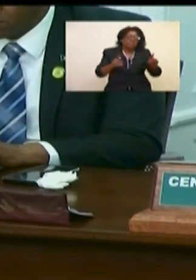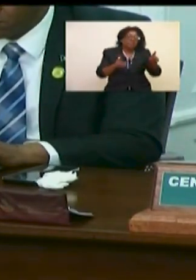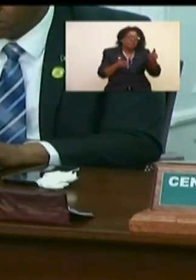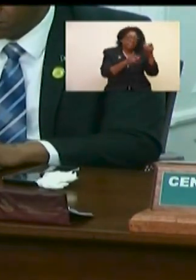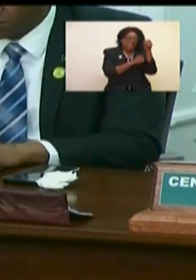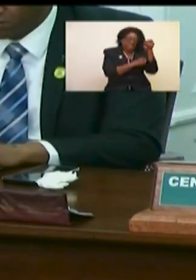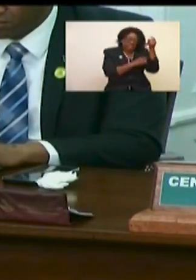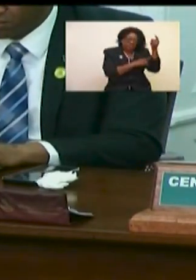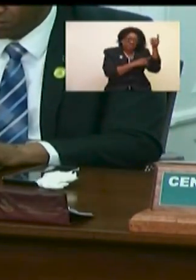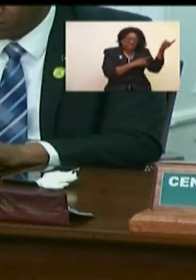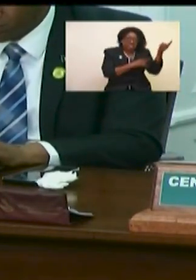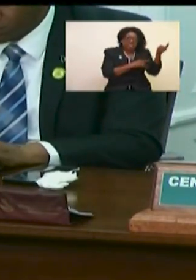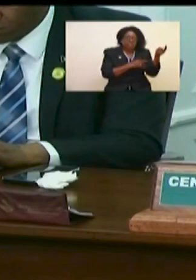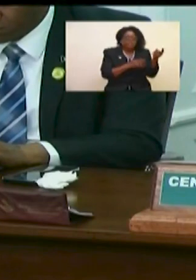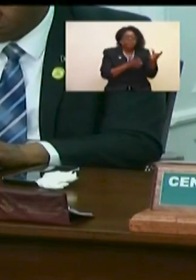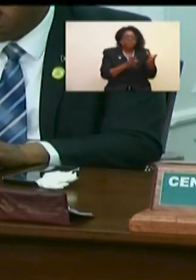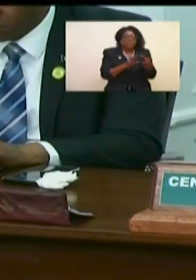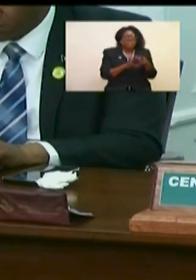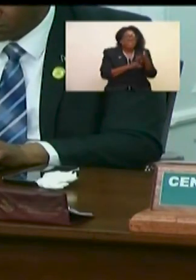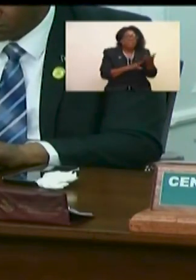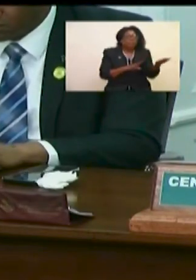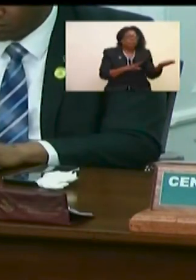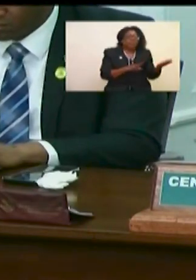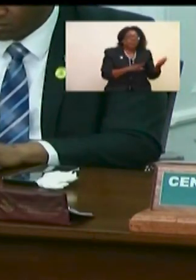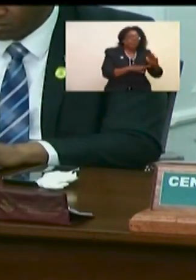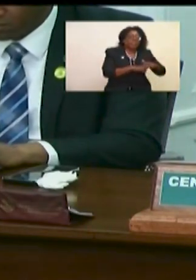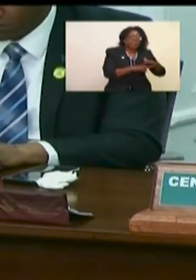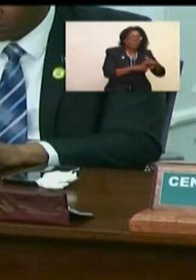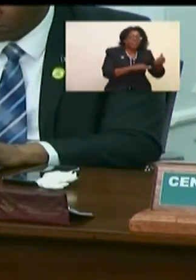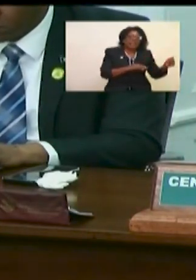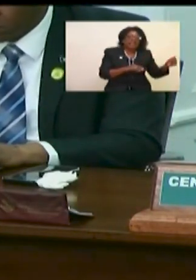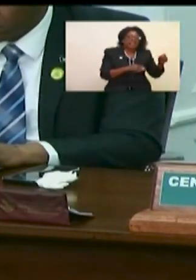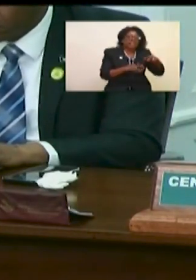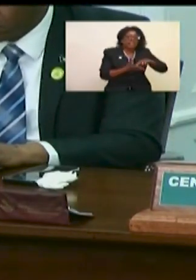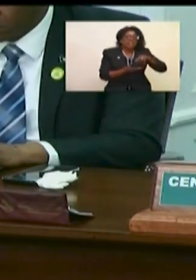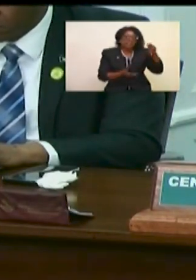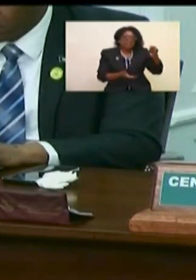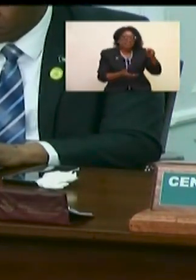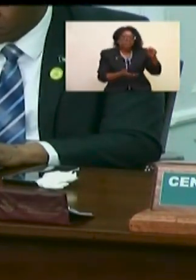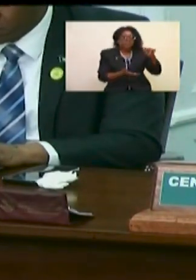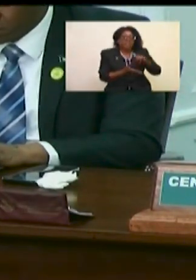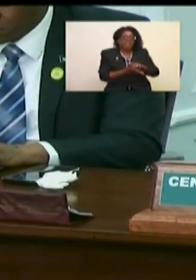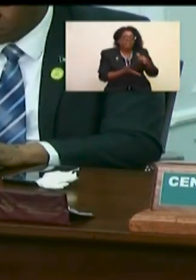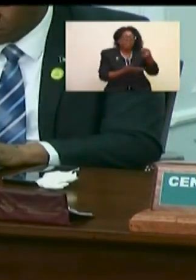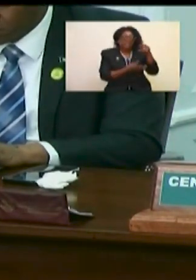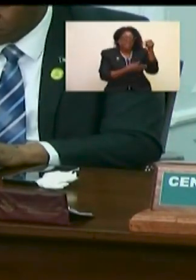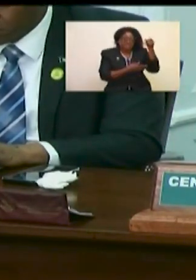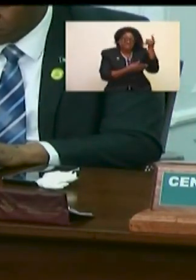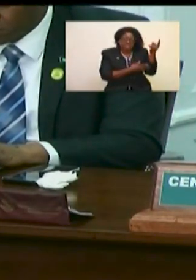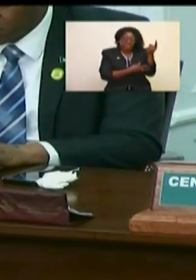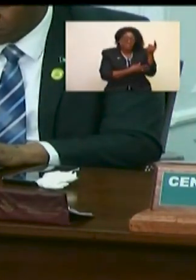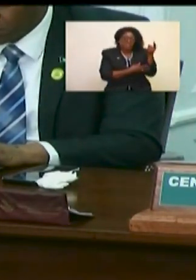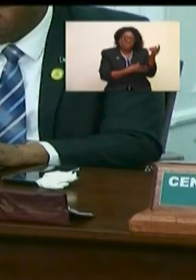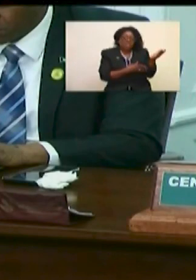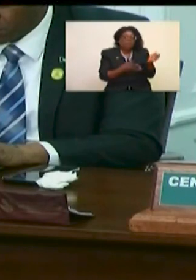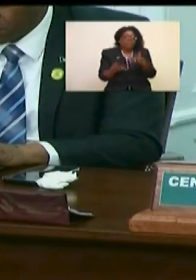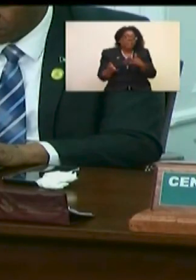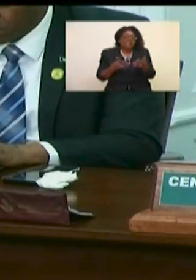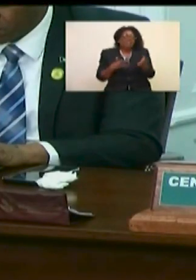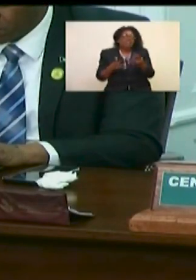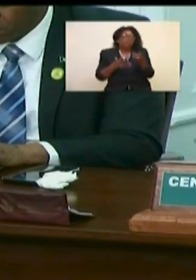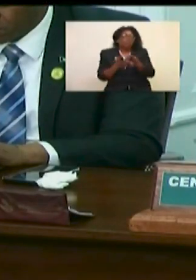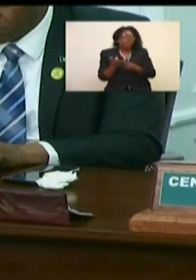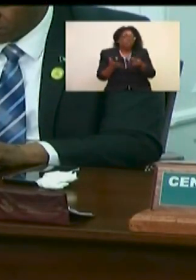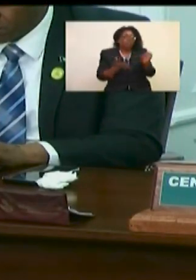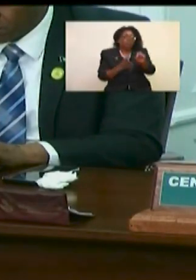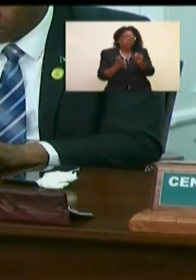if there was a difference in interpretation and we on this side still stand by that interpretation, regardless of what your accounting firm has said,